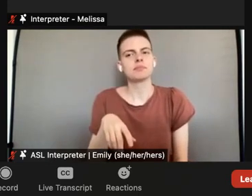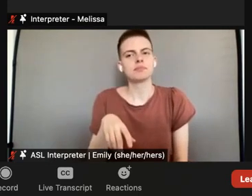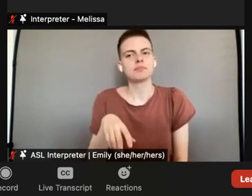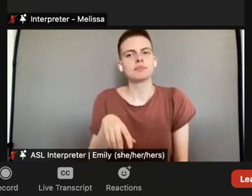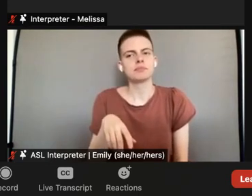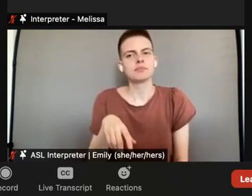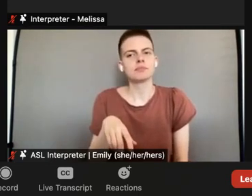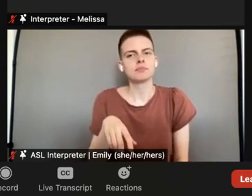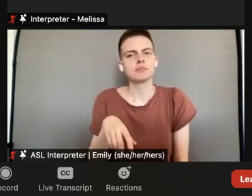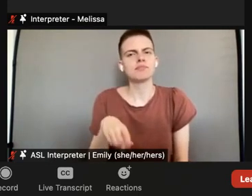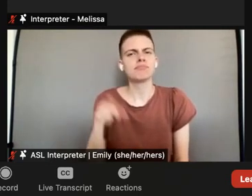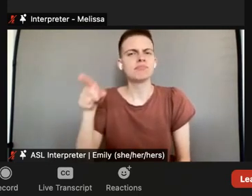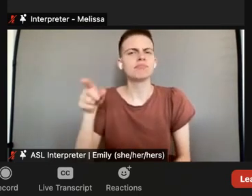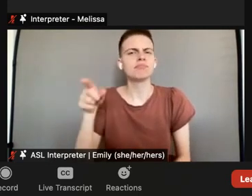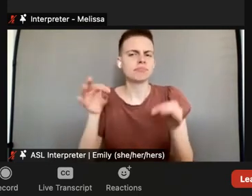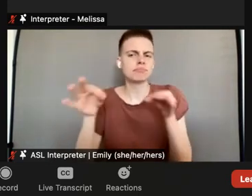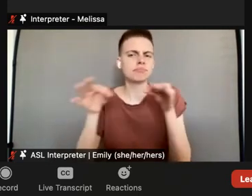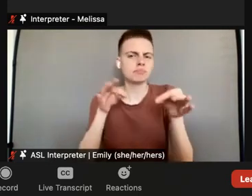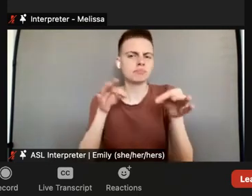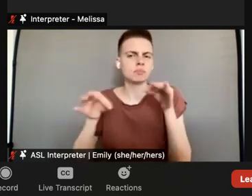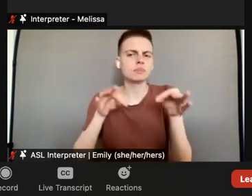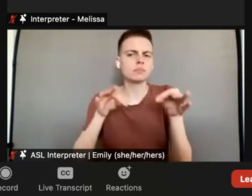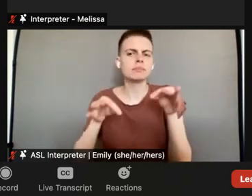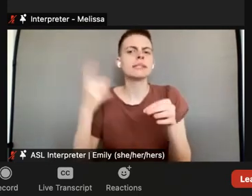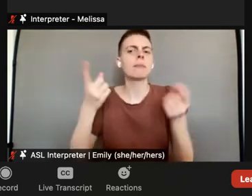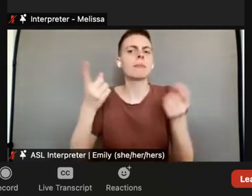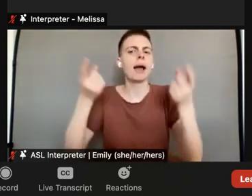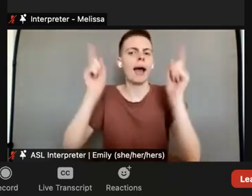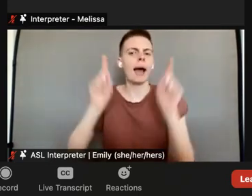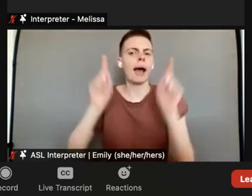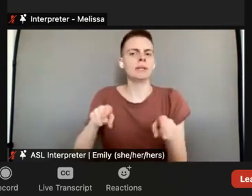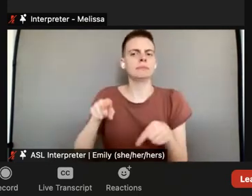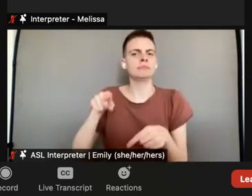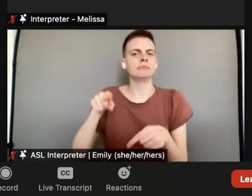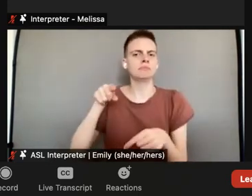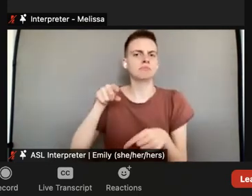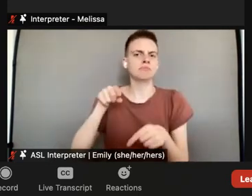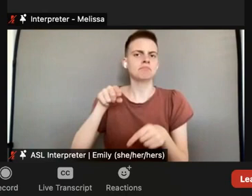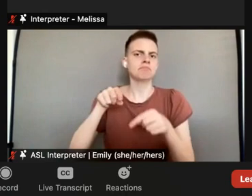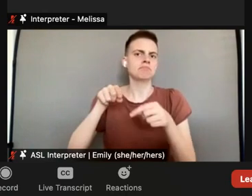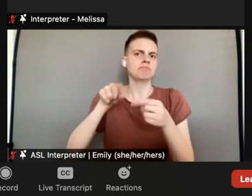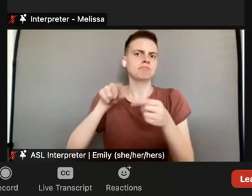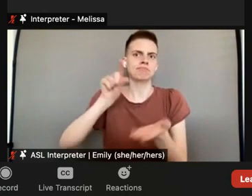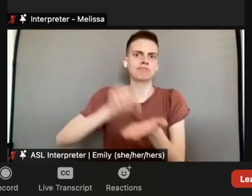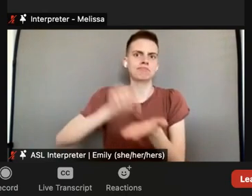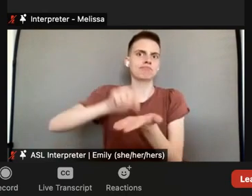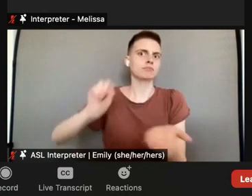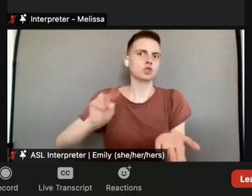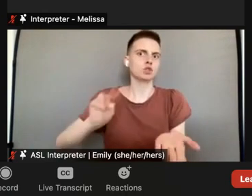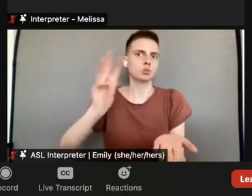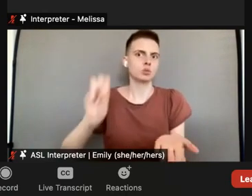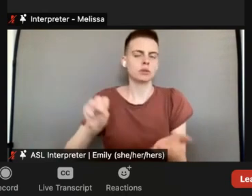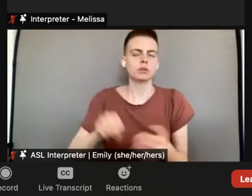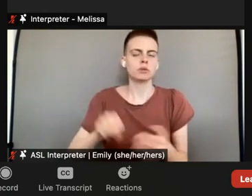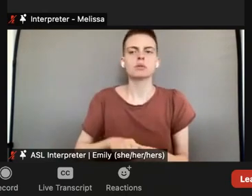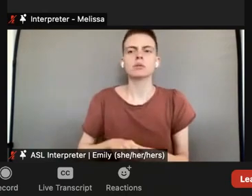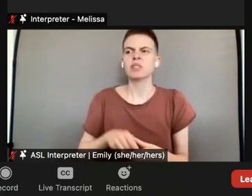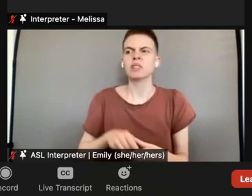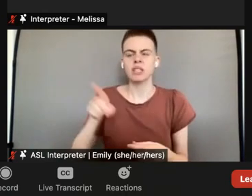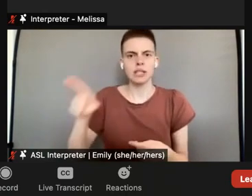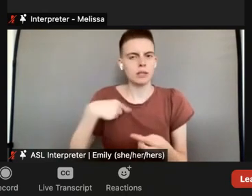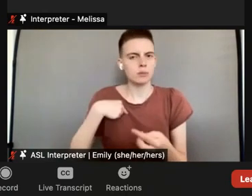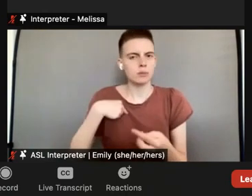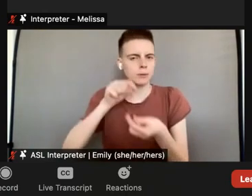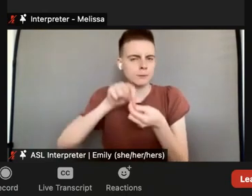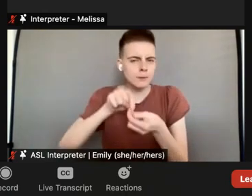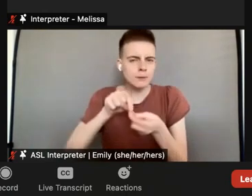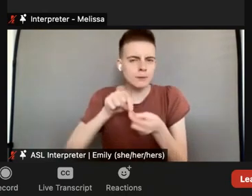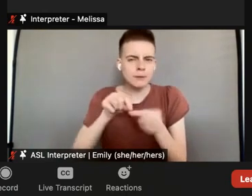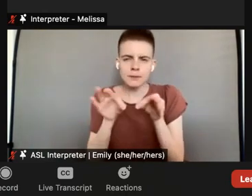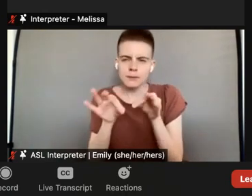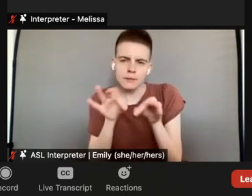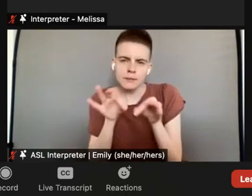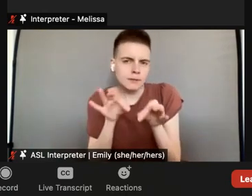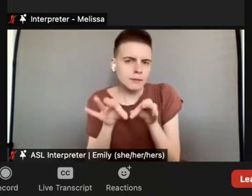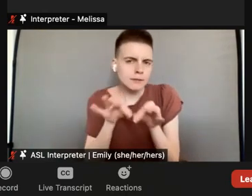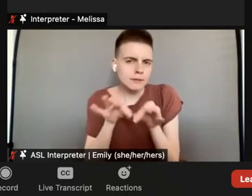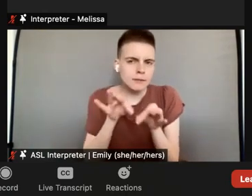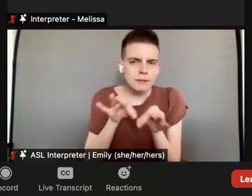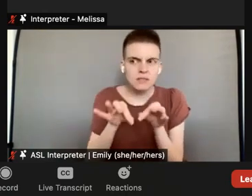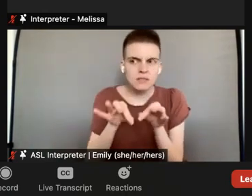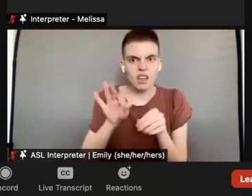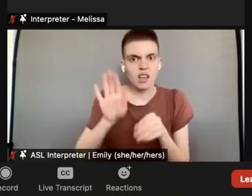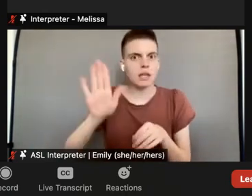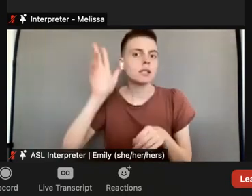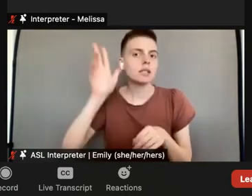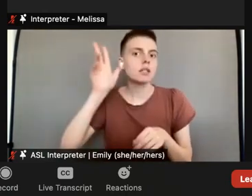an incident in the news that was, occurred, and he could really tell me every detail about it. Really good auditory